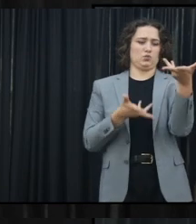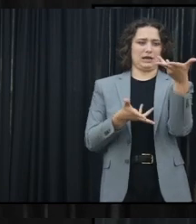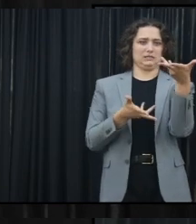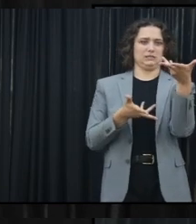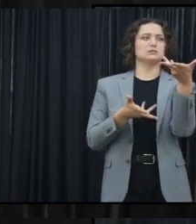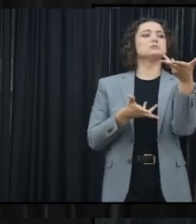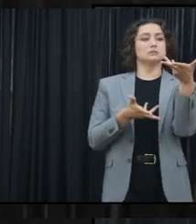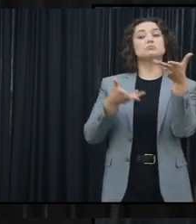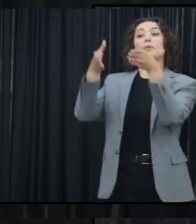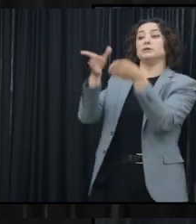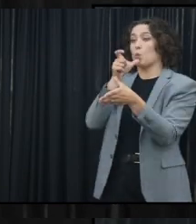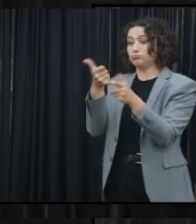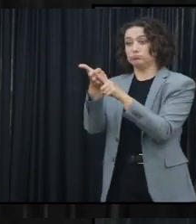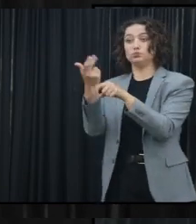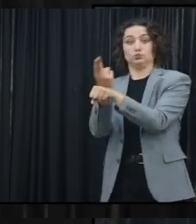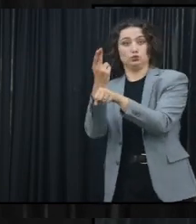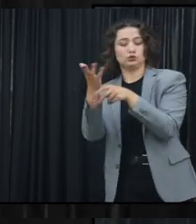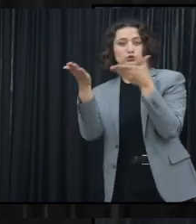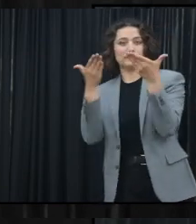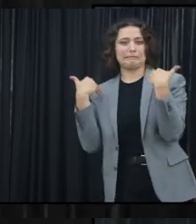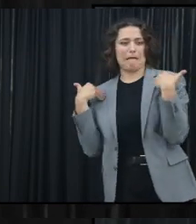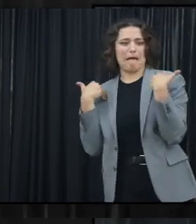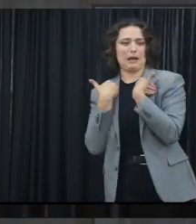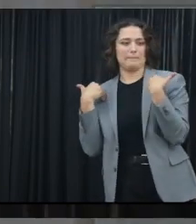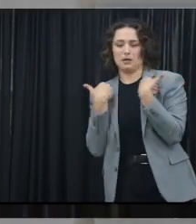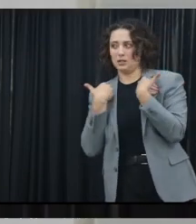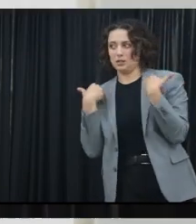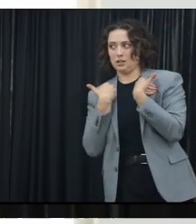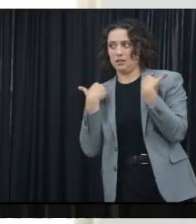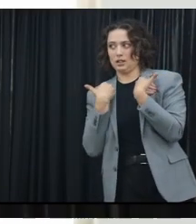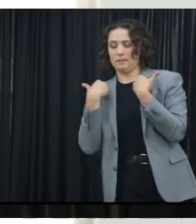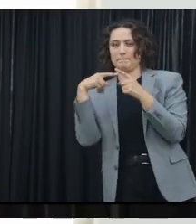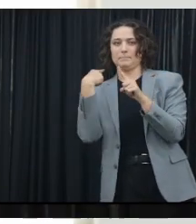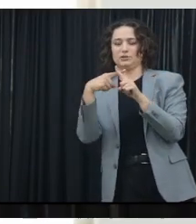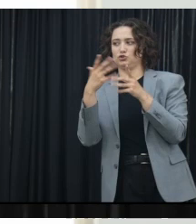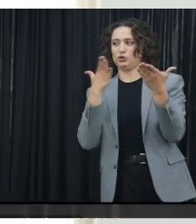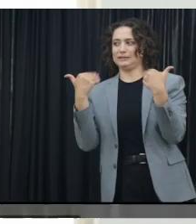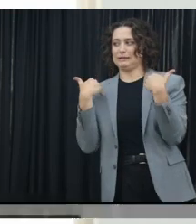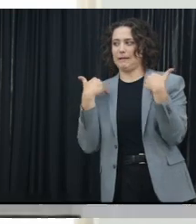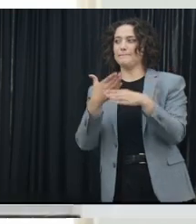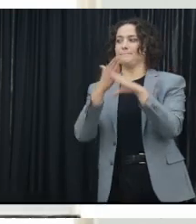then finally, just barriers that people with service animals encounter.